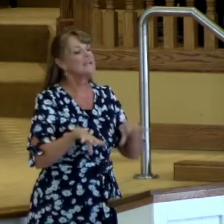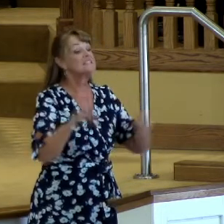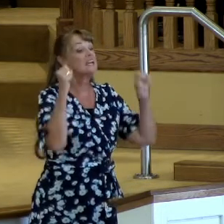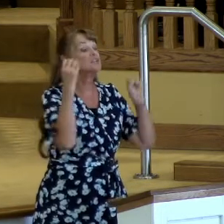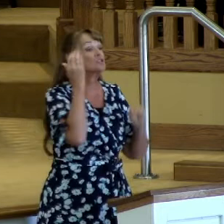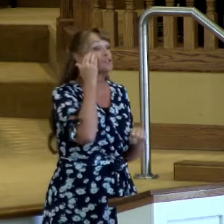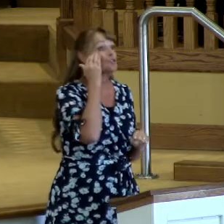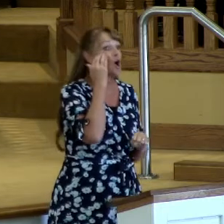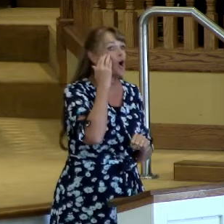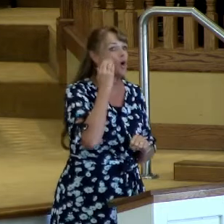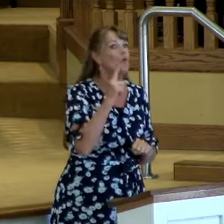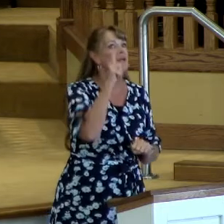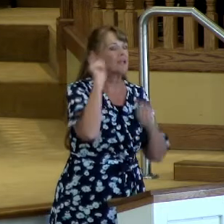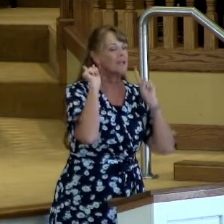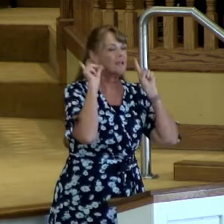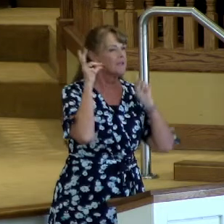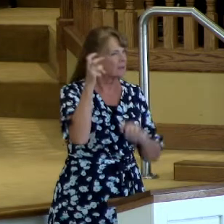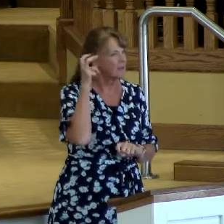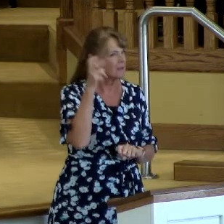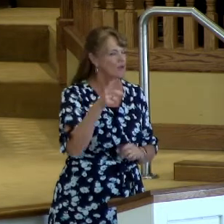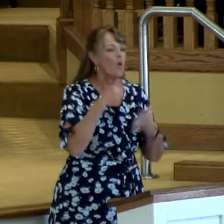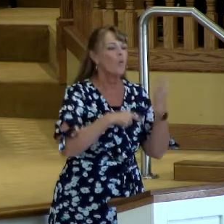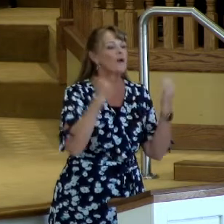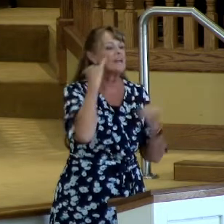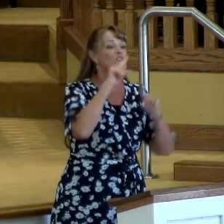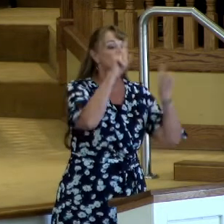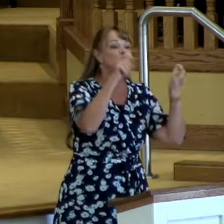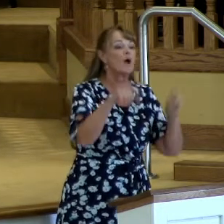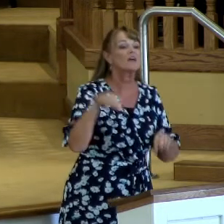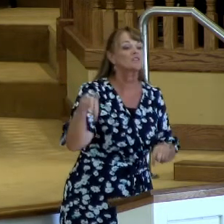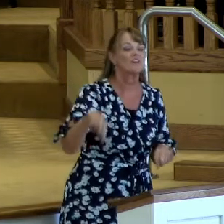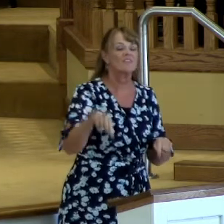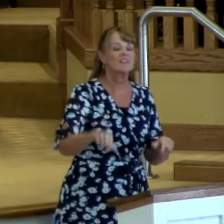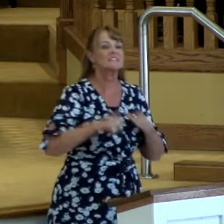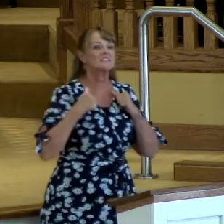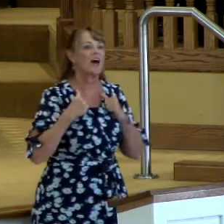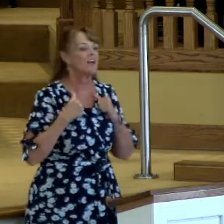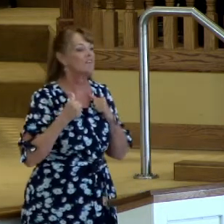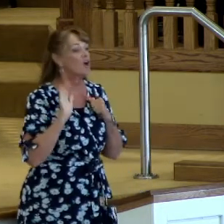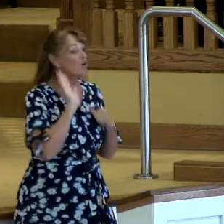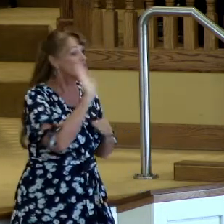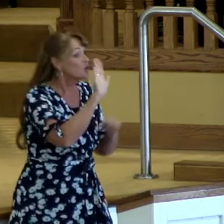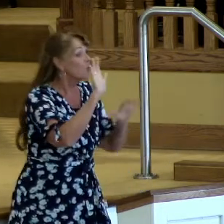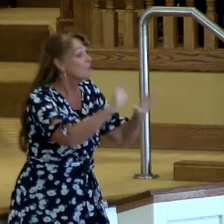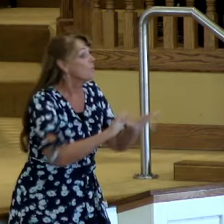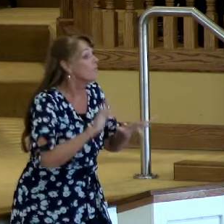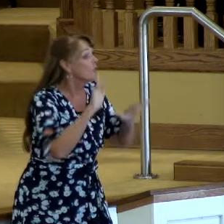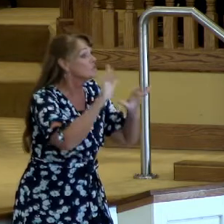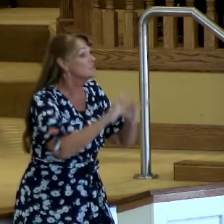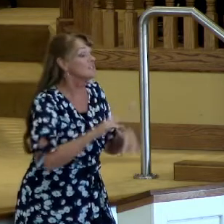What if trials of this life are your mercies in